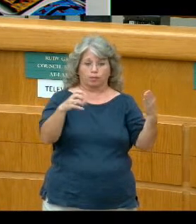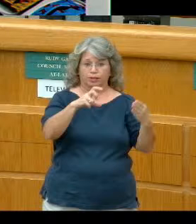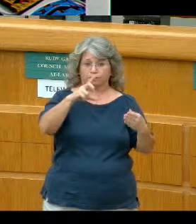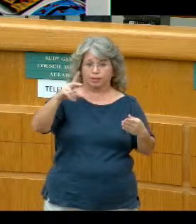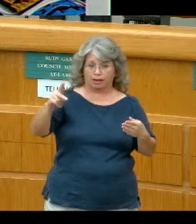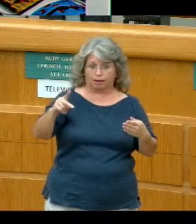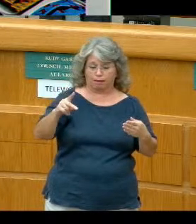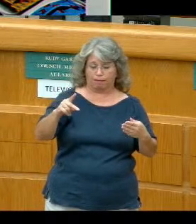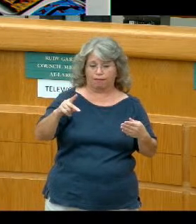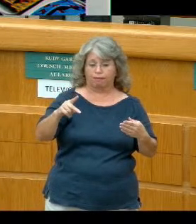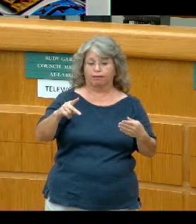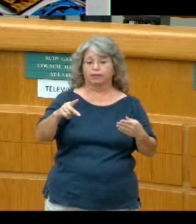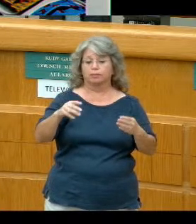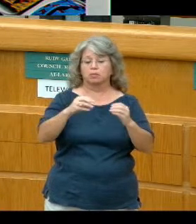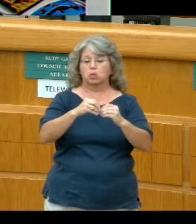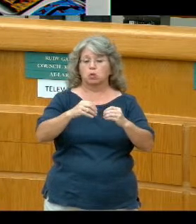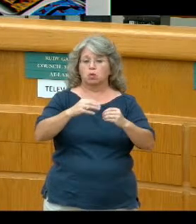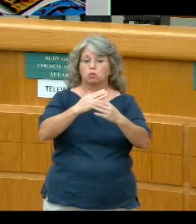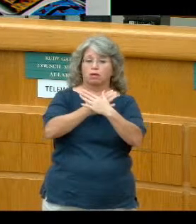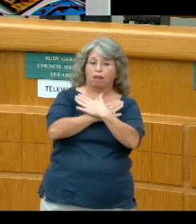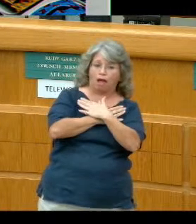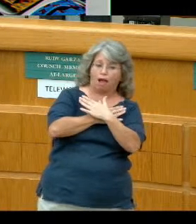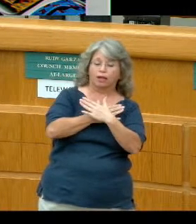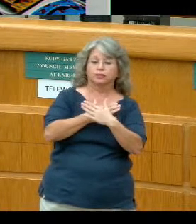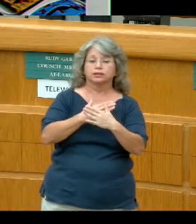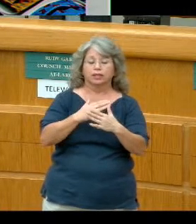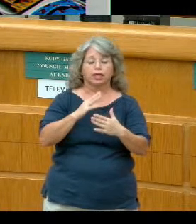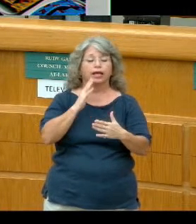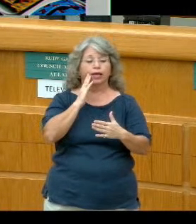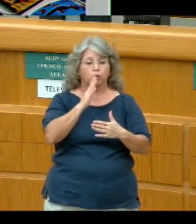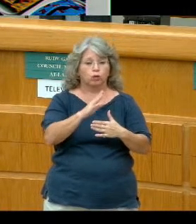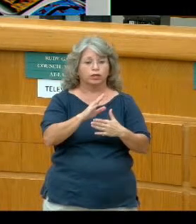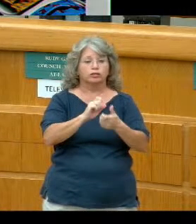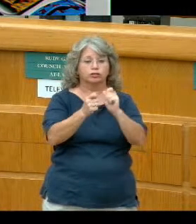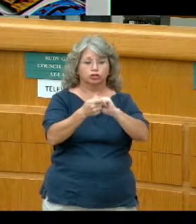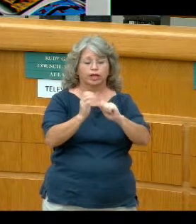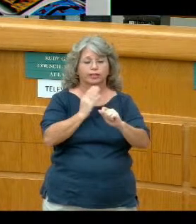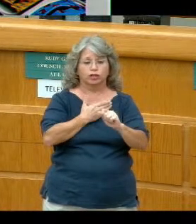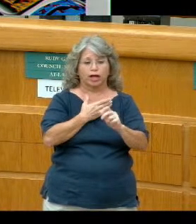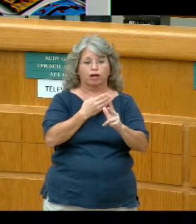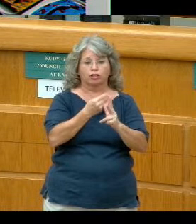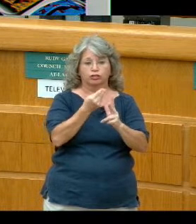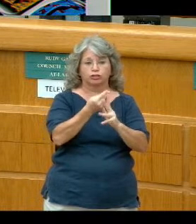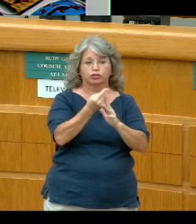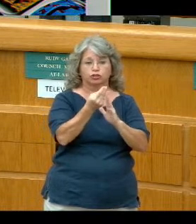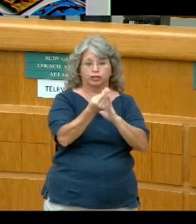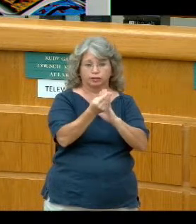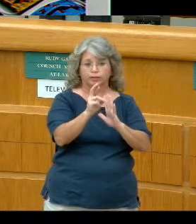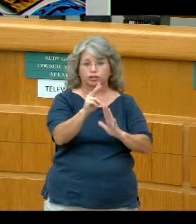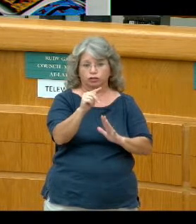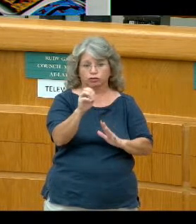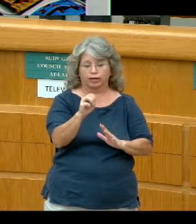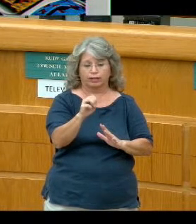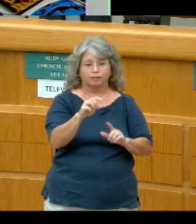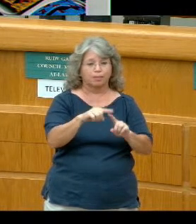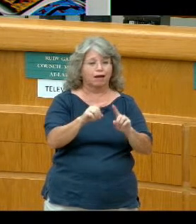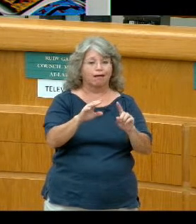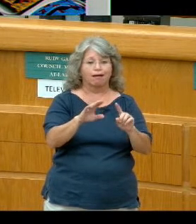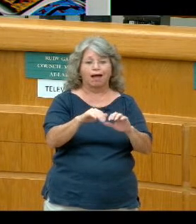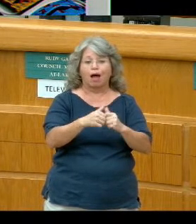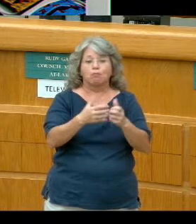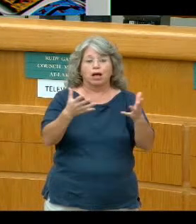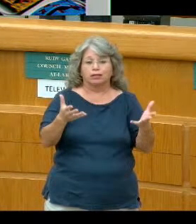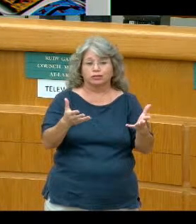is going to increase the transmission rate. There's no way around that. The only question is how much will it get increased? Will it be a tiny amount? We go to